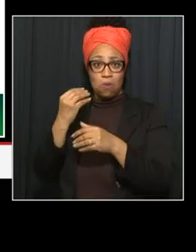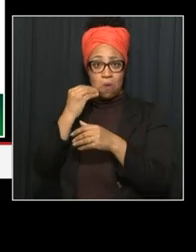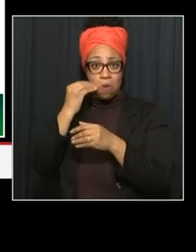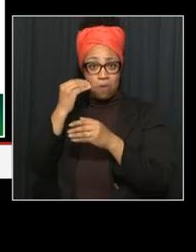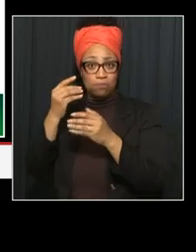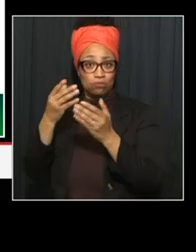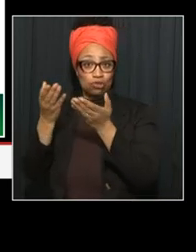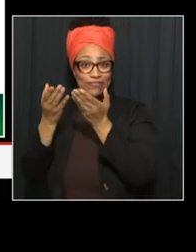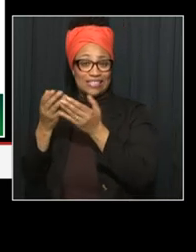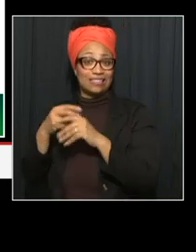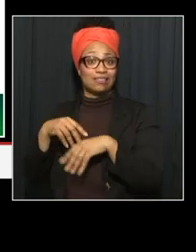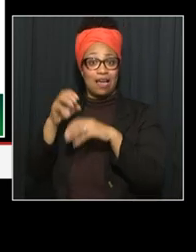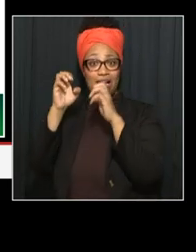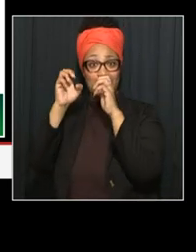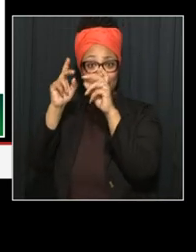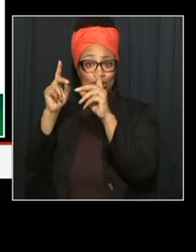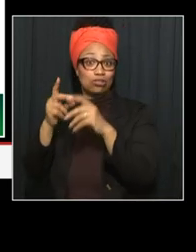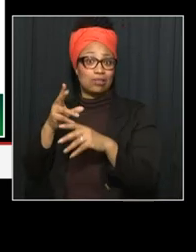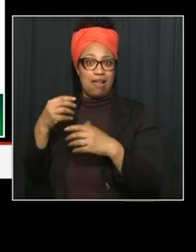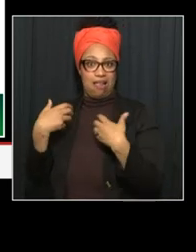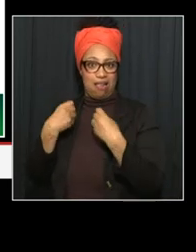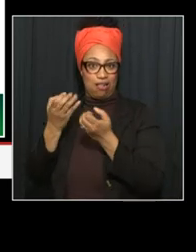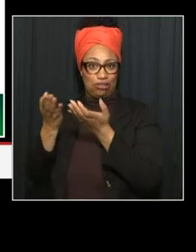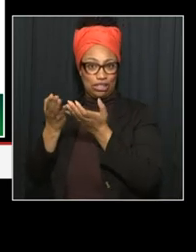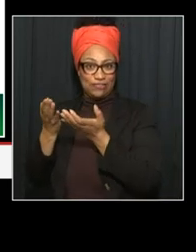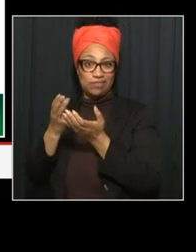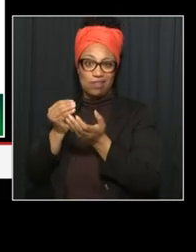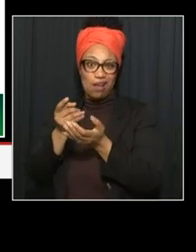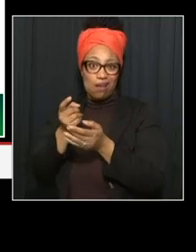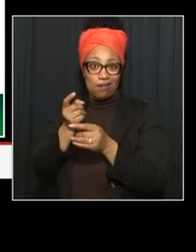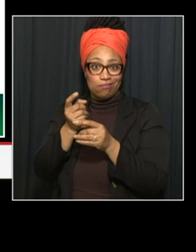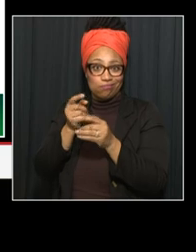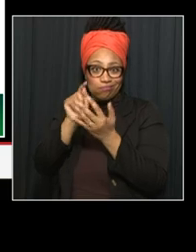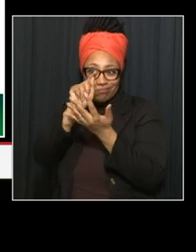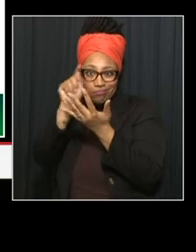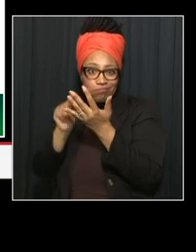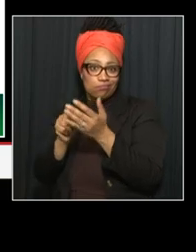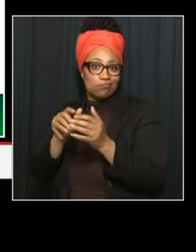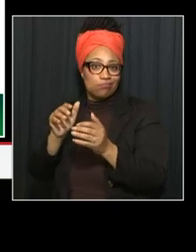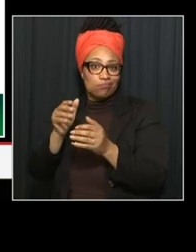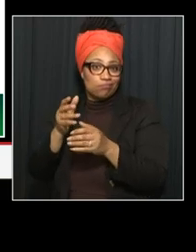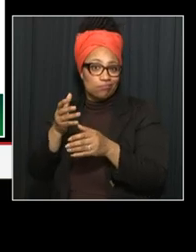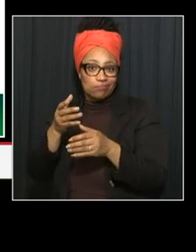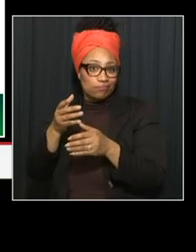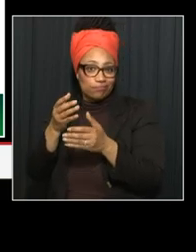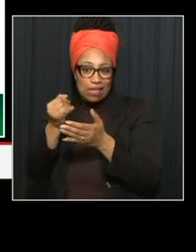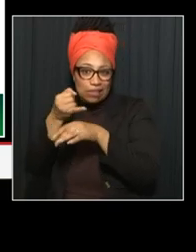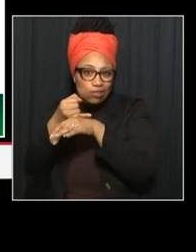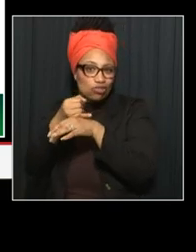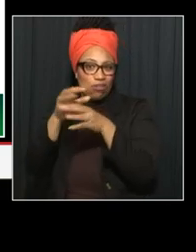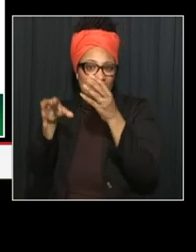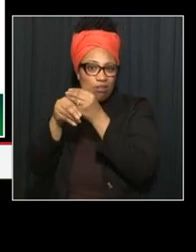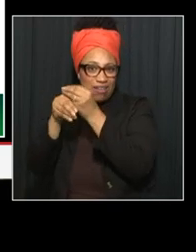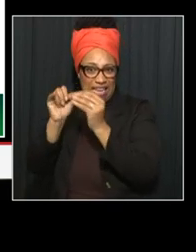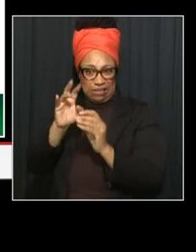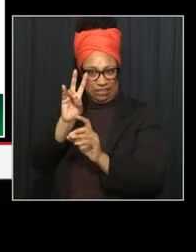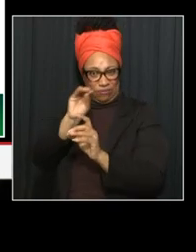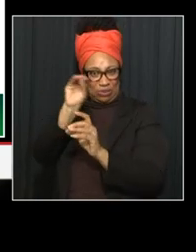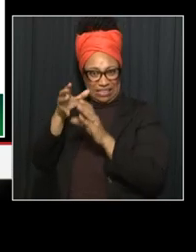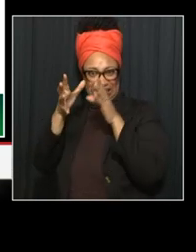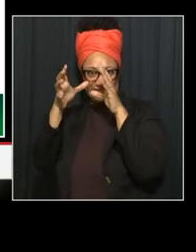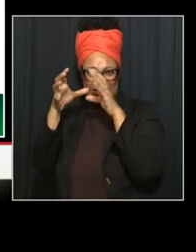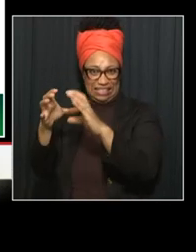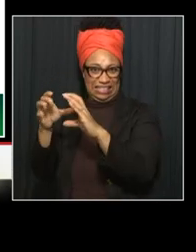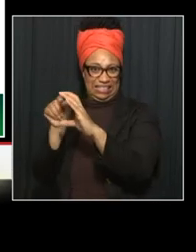do. And keep that in mind as you think about feedback for us. Director Reed will go into some of the some details to highlight some of the programs